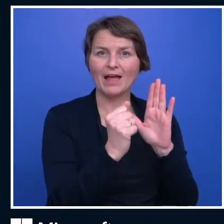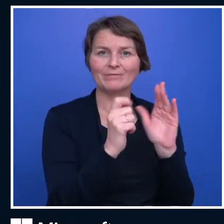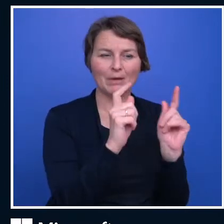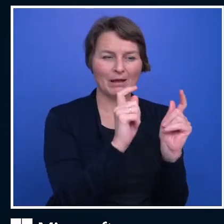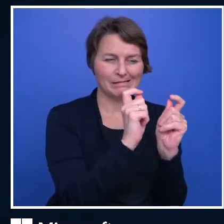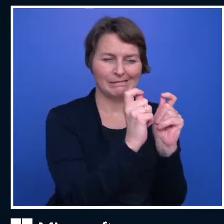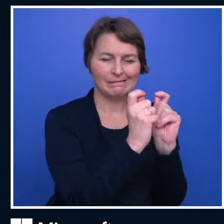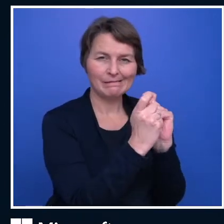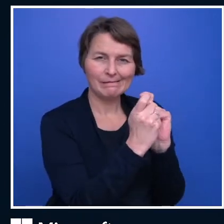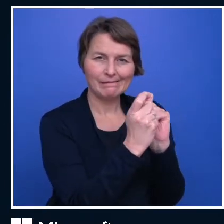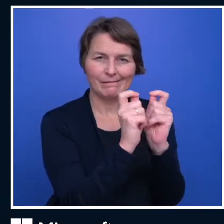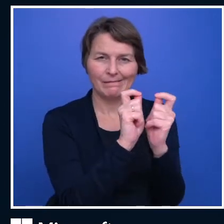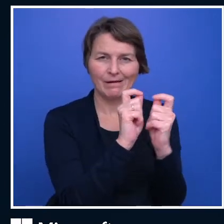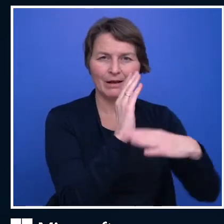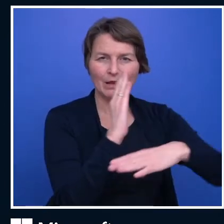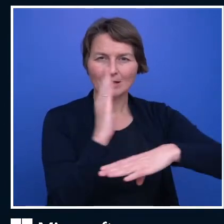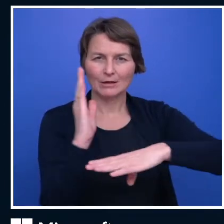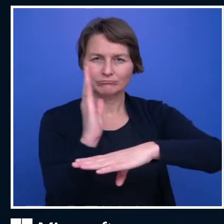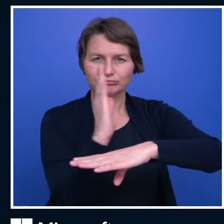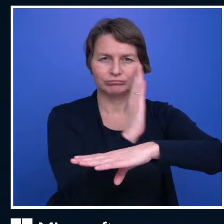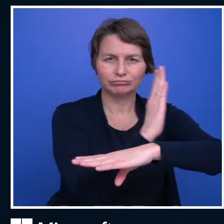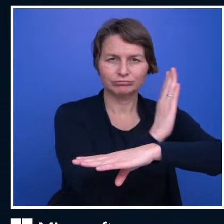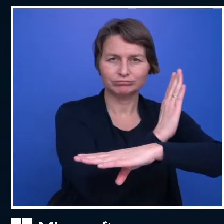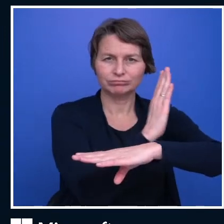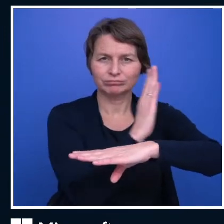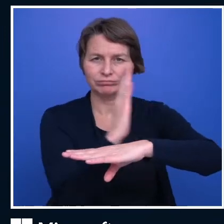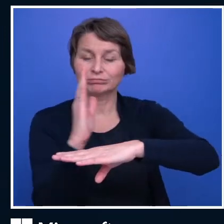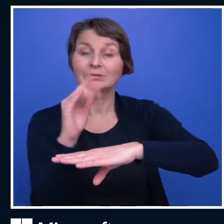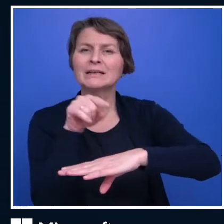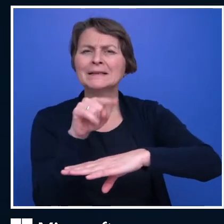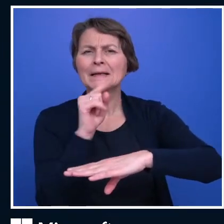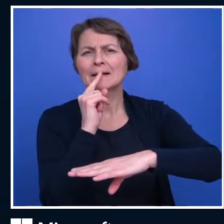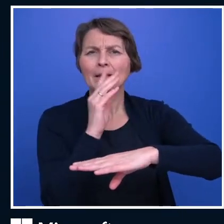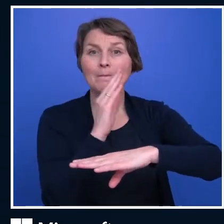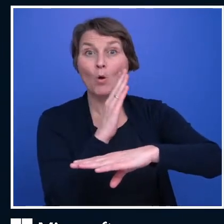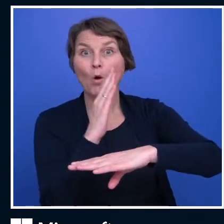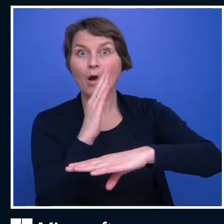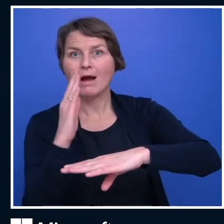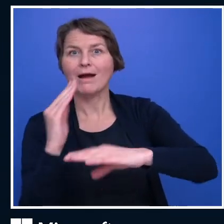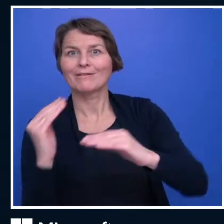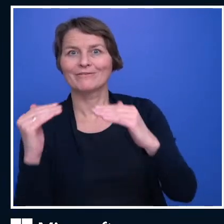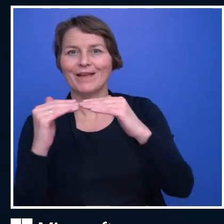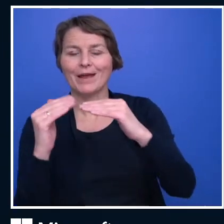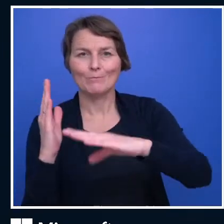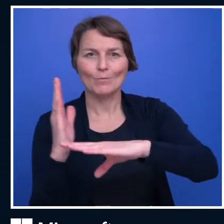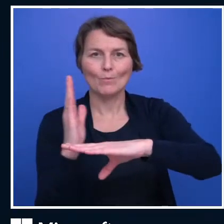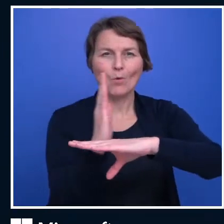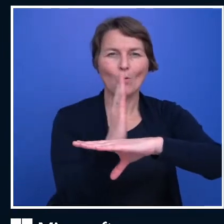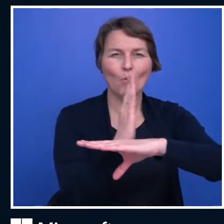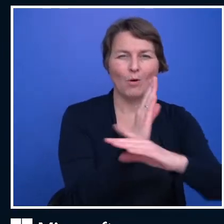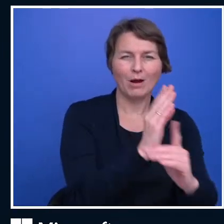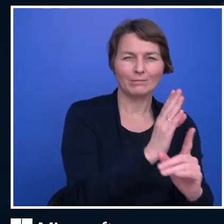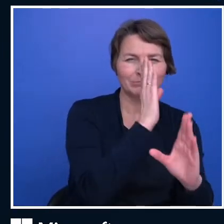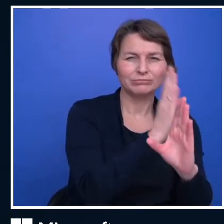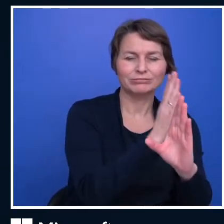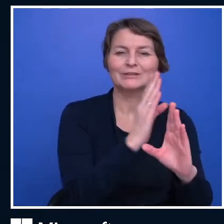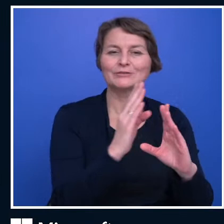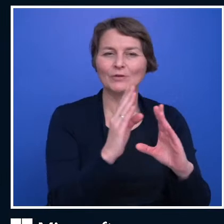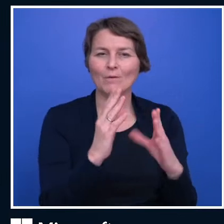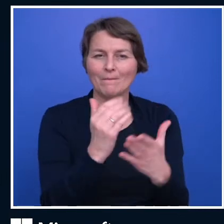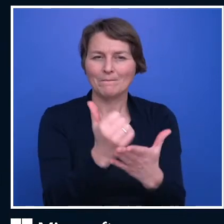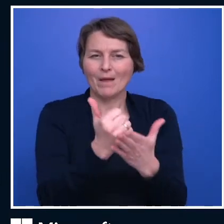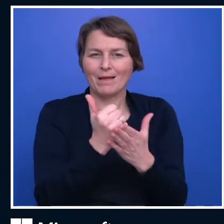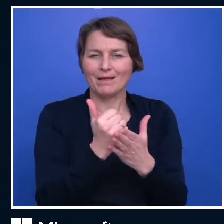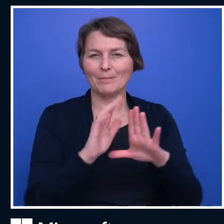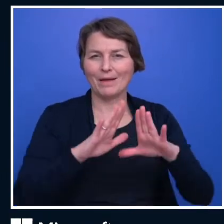some metric like accuracy and fairness and disparity very easily with FAIRlearn dashboards. You'll soon see how you